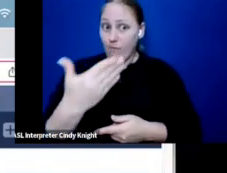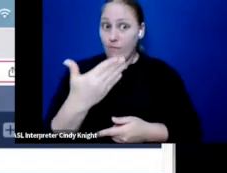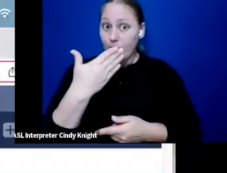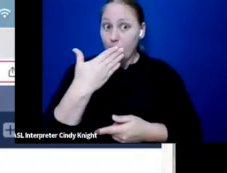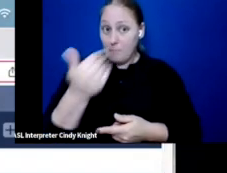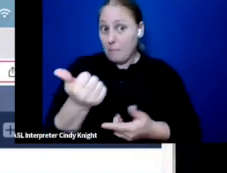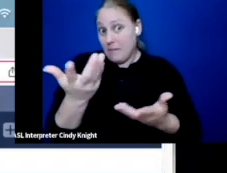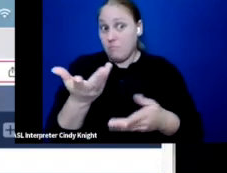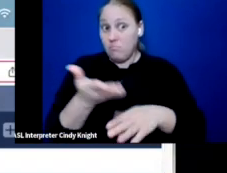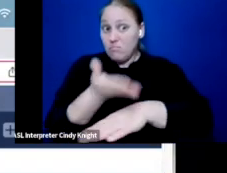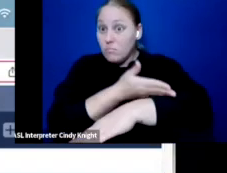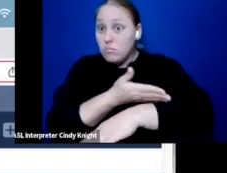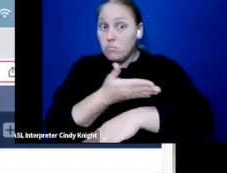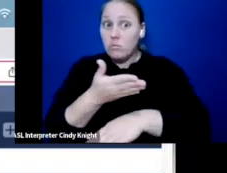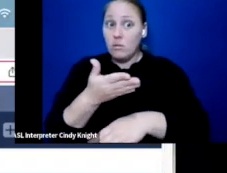this crisis line.